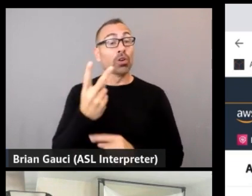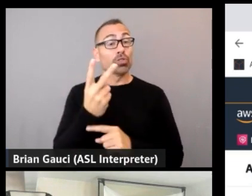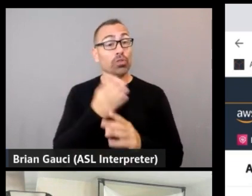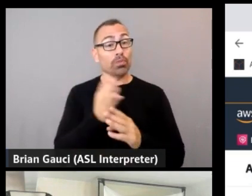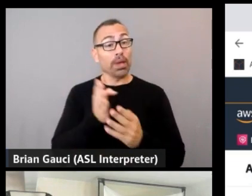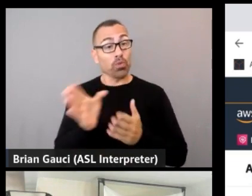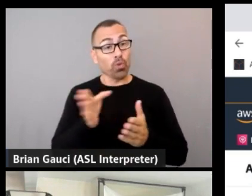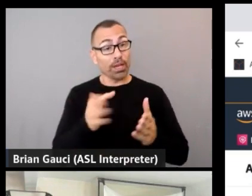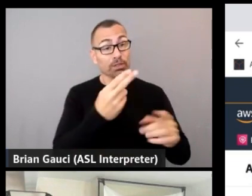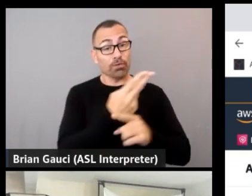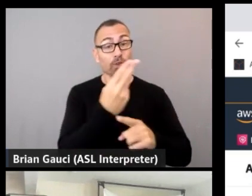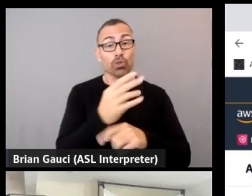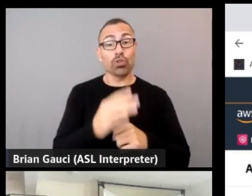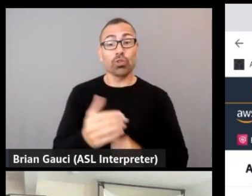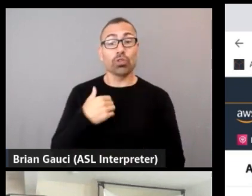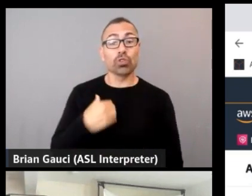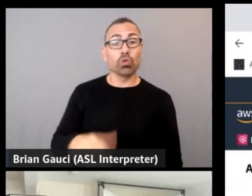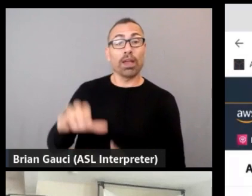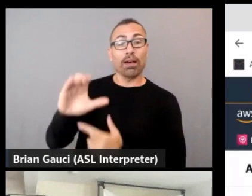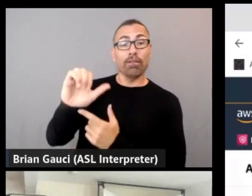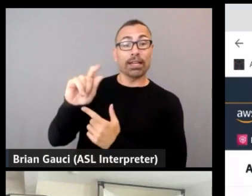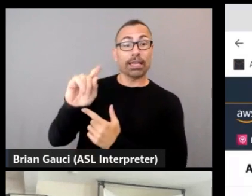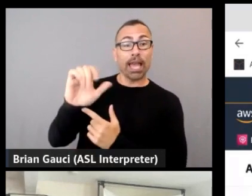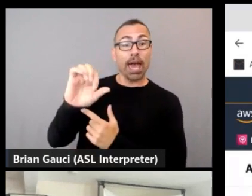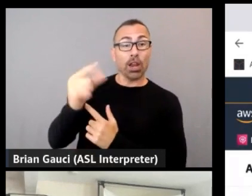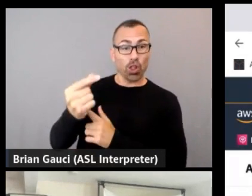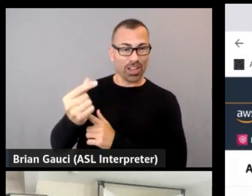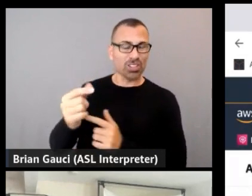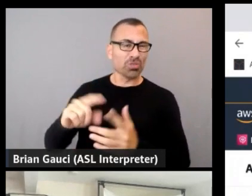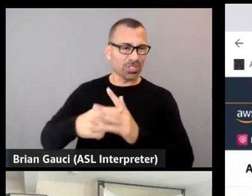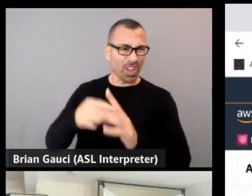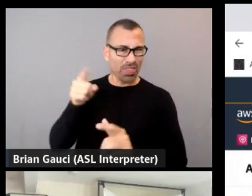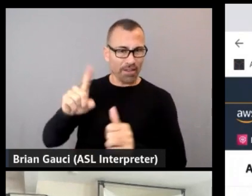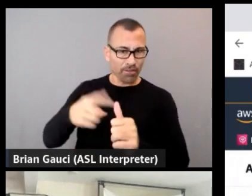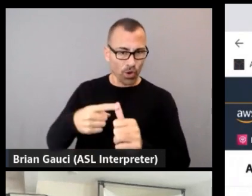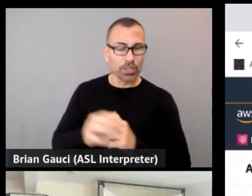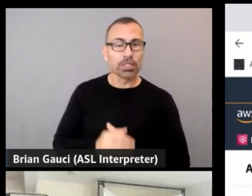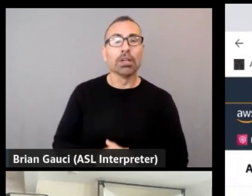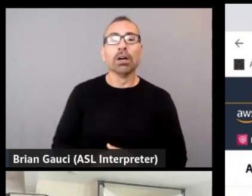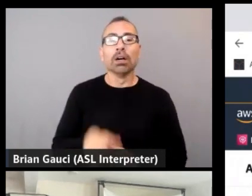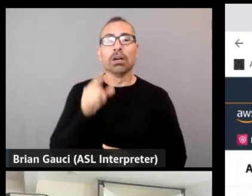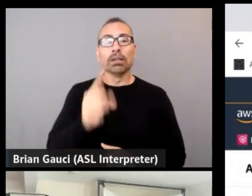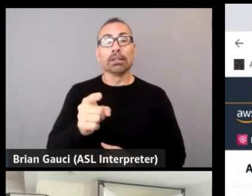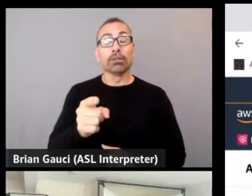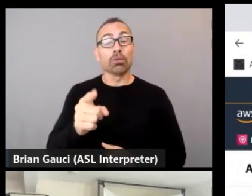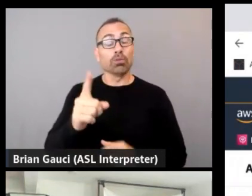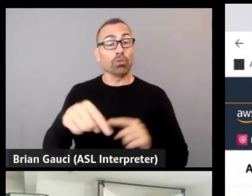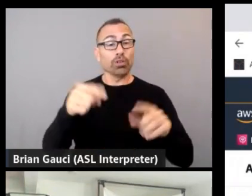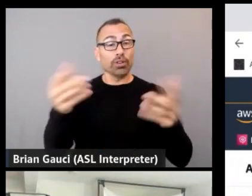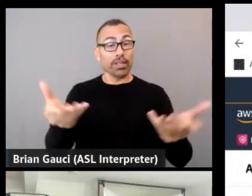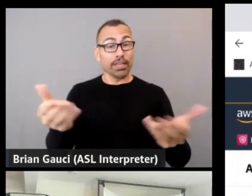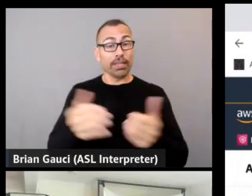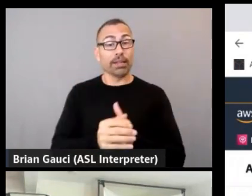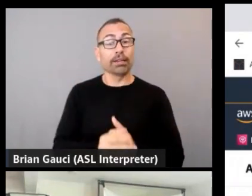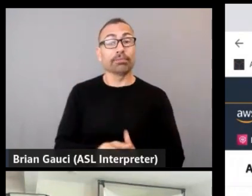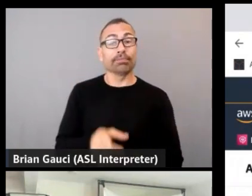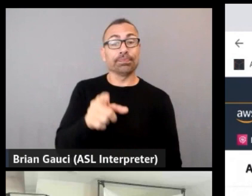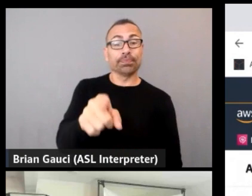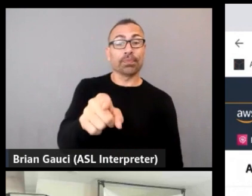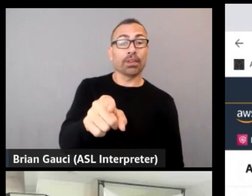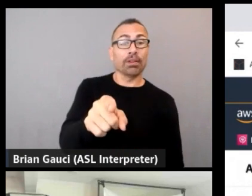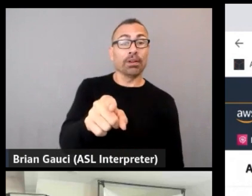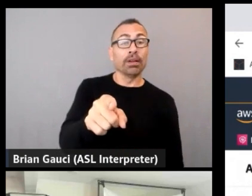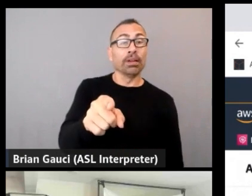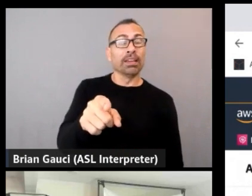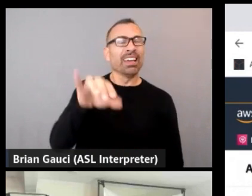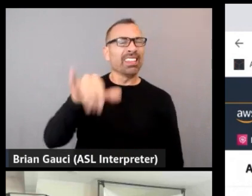the catalog as well as through the ETL job. So I'll start with the catalog. When you come here, this is where again, the data